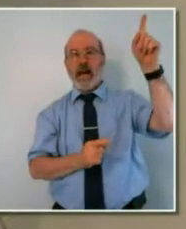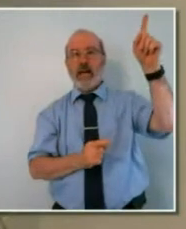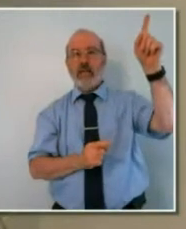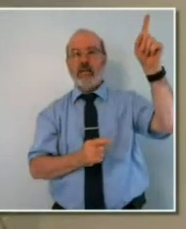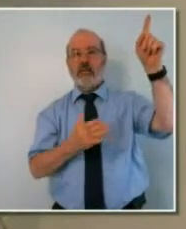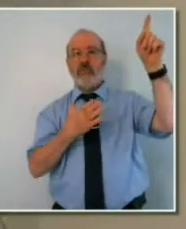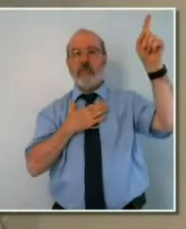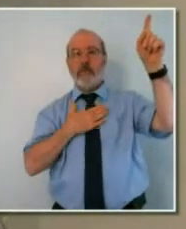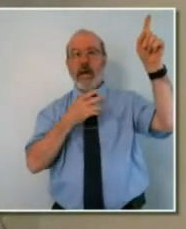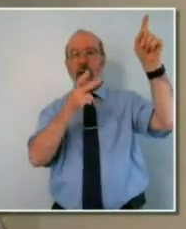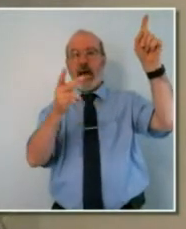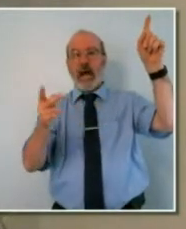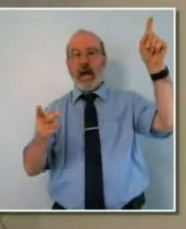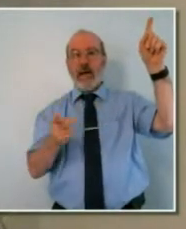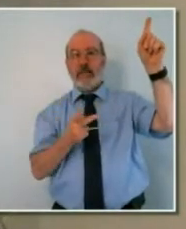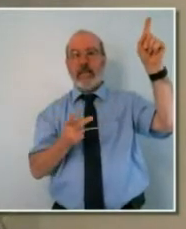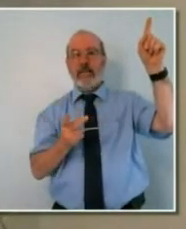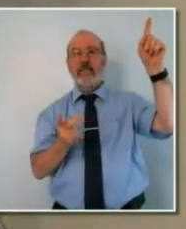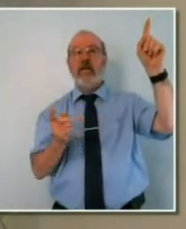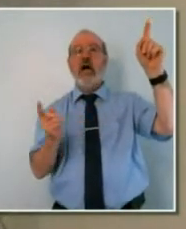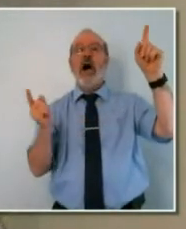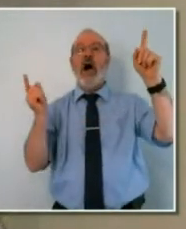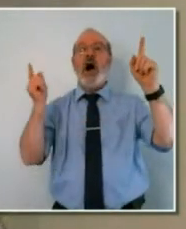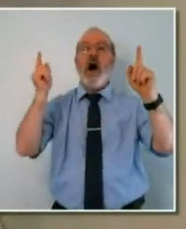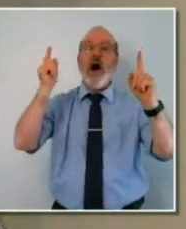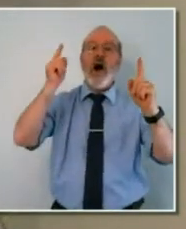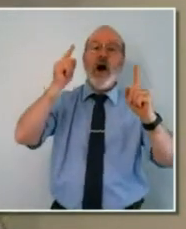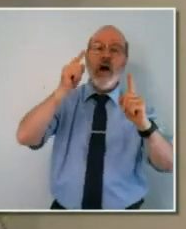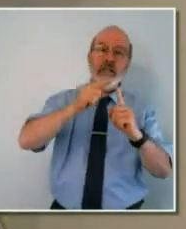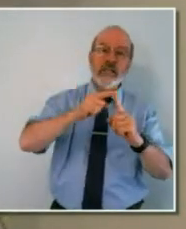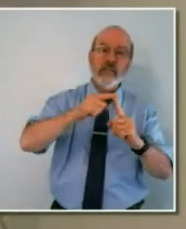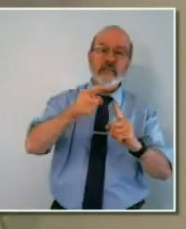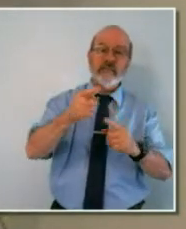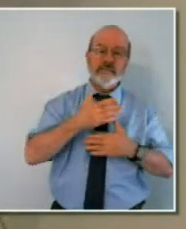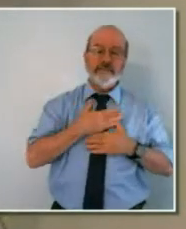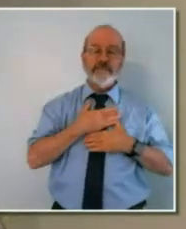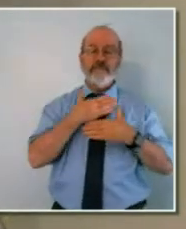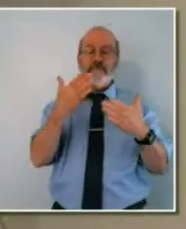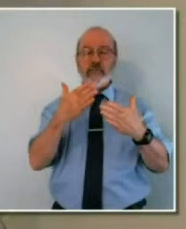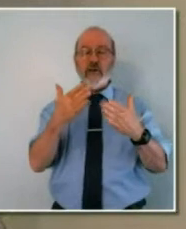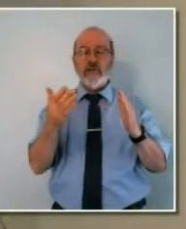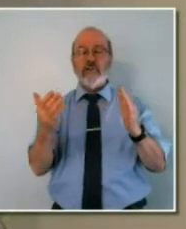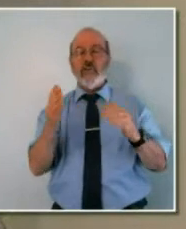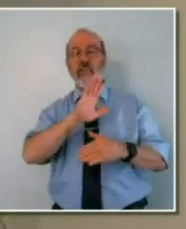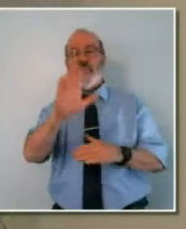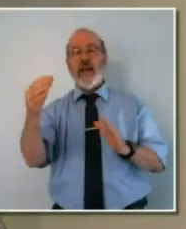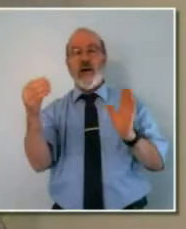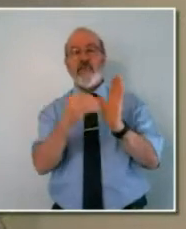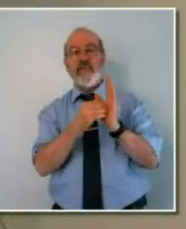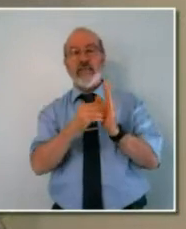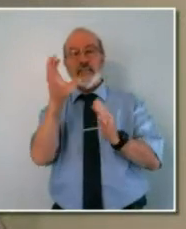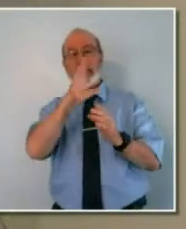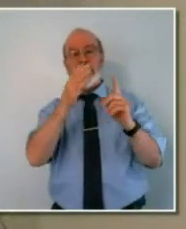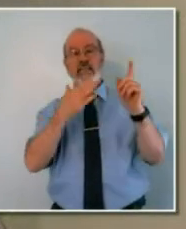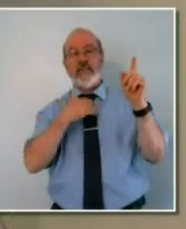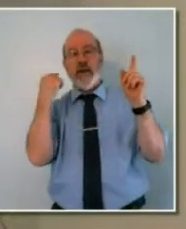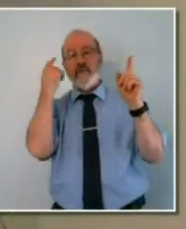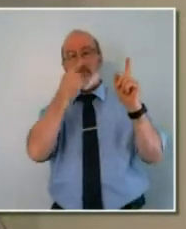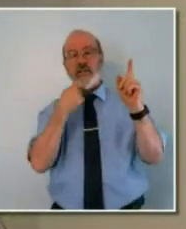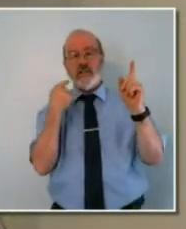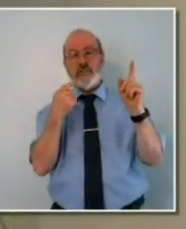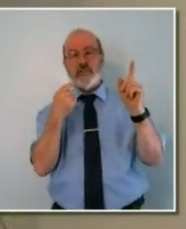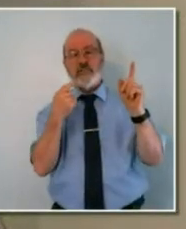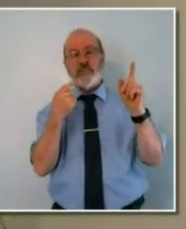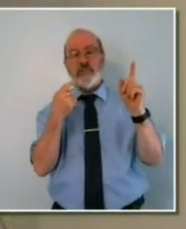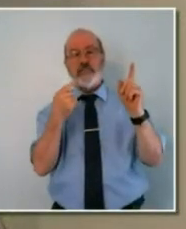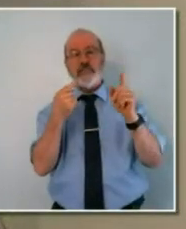place until they acknowledge their offense and seek my face." You'll